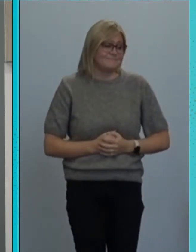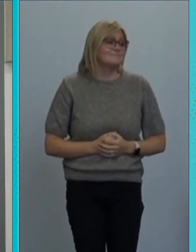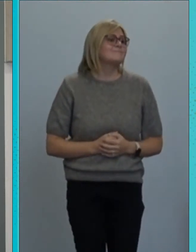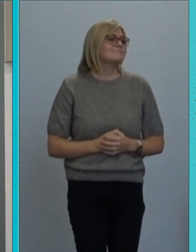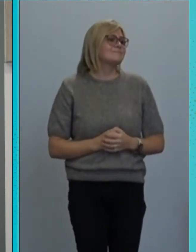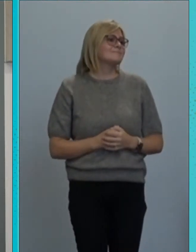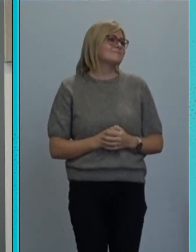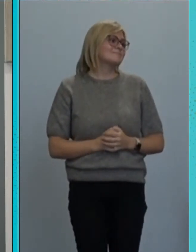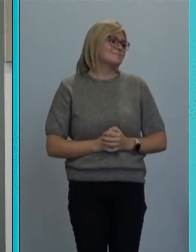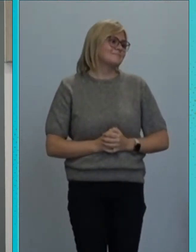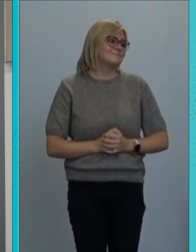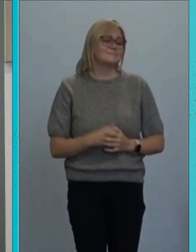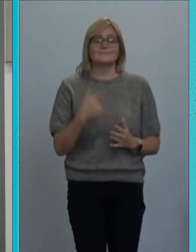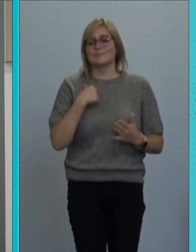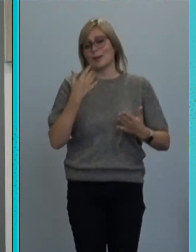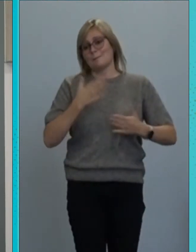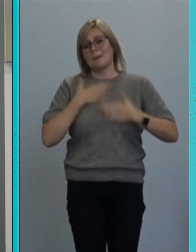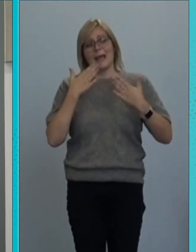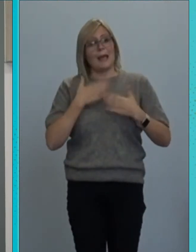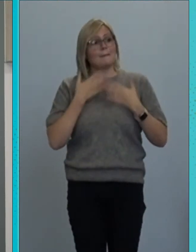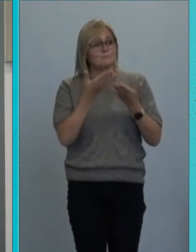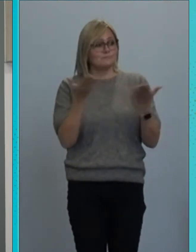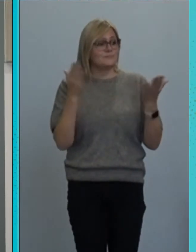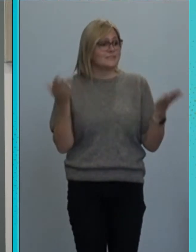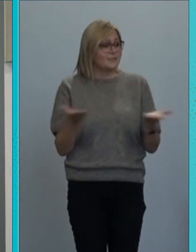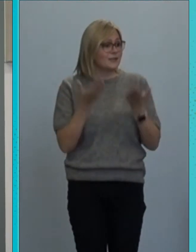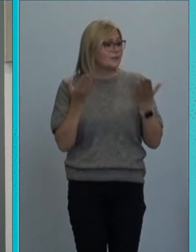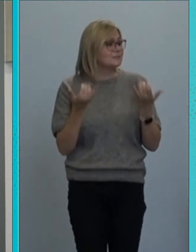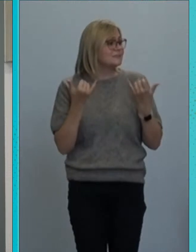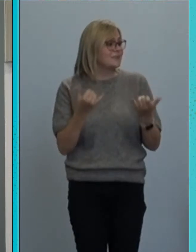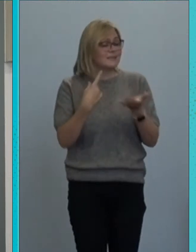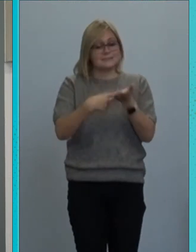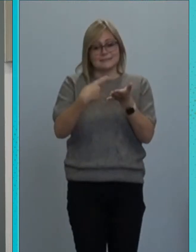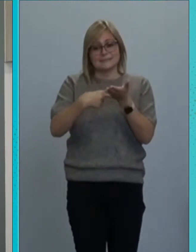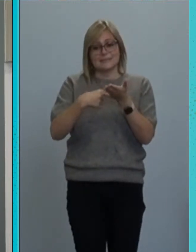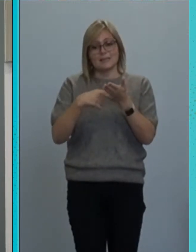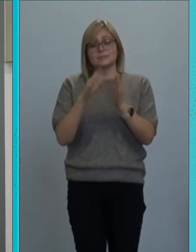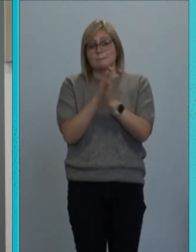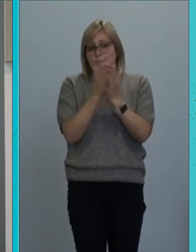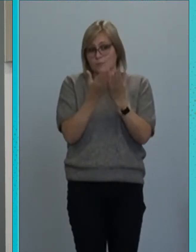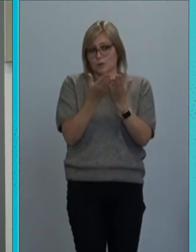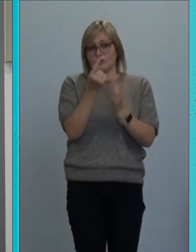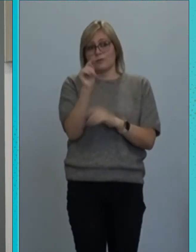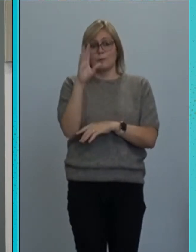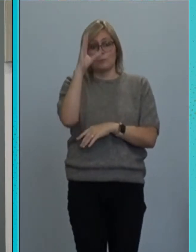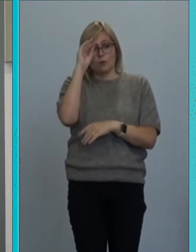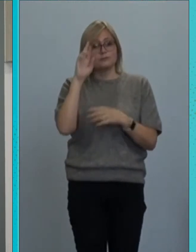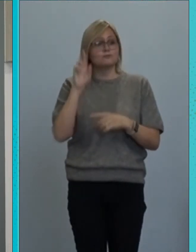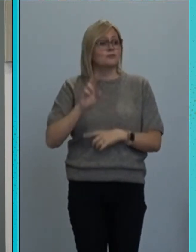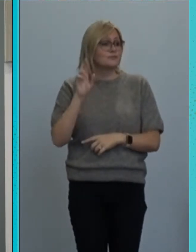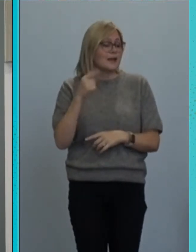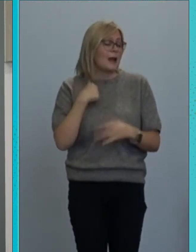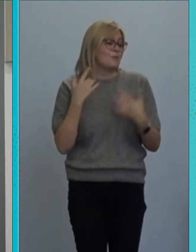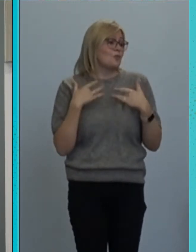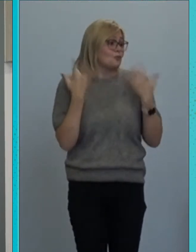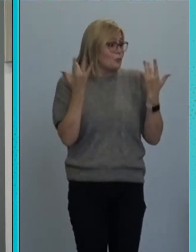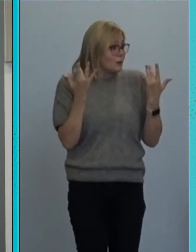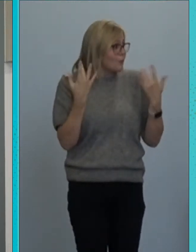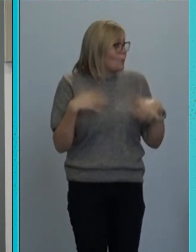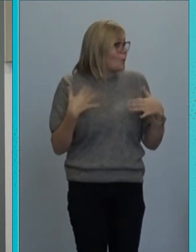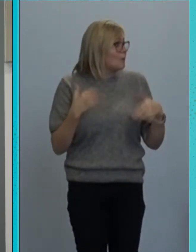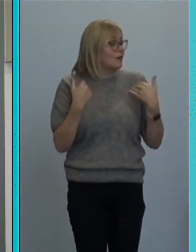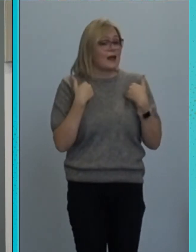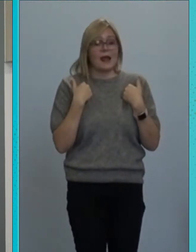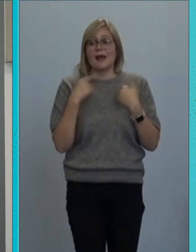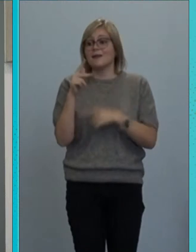I'm delighted that we're here to discuss the Boys of Riverside. I'm thrilled that we have